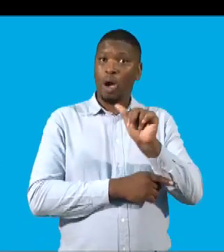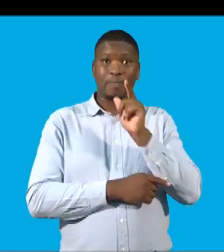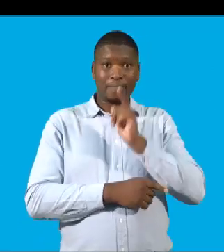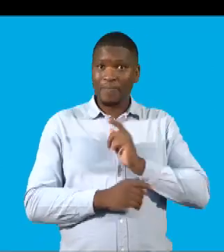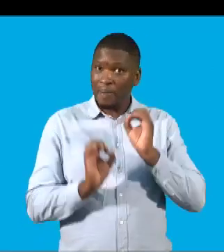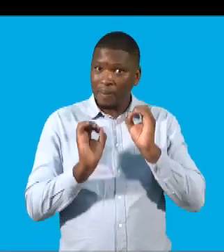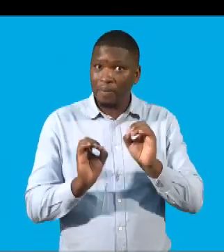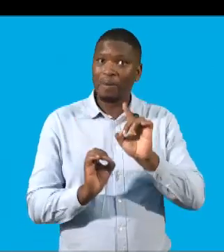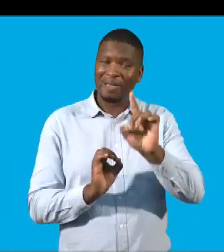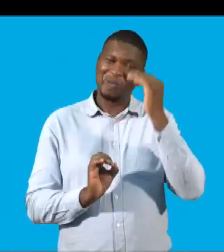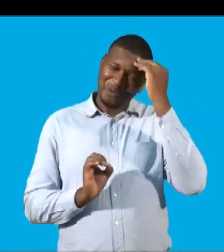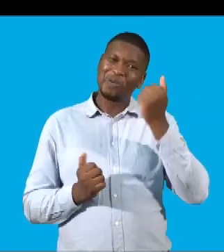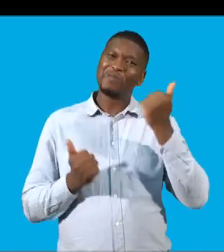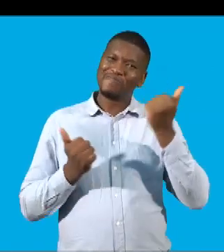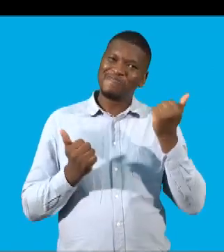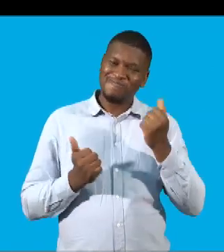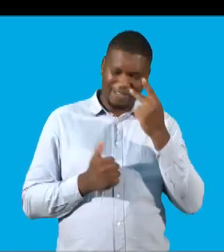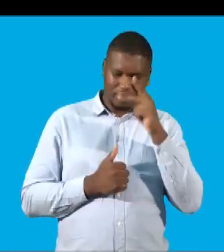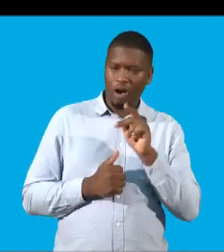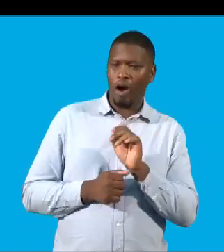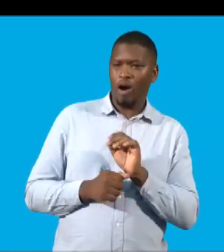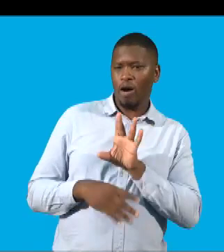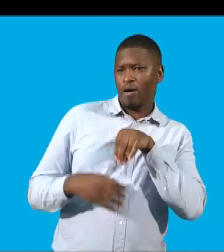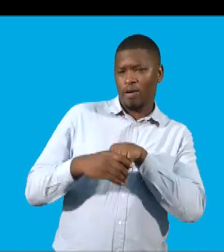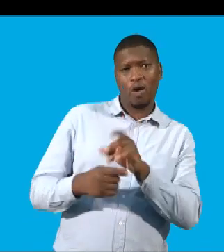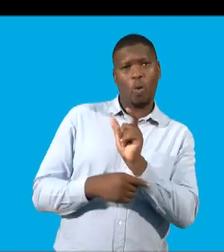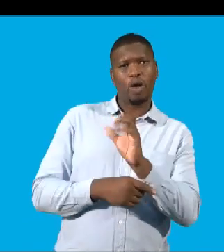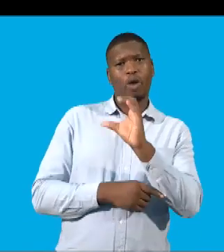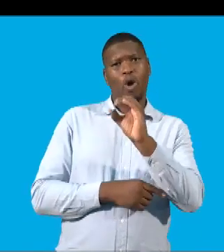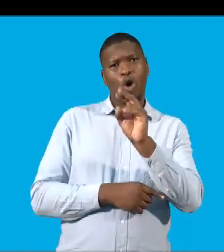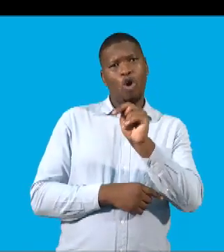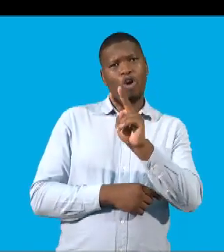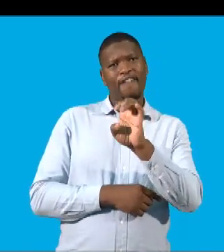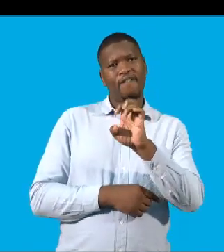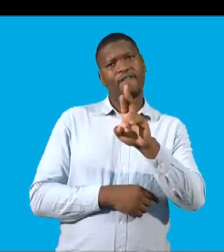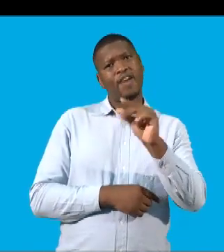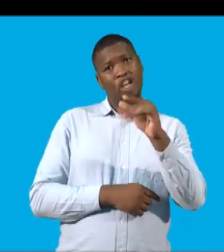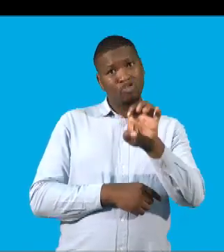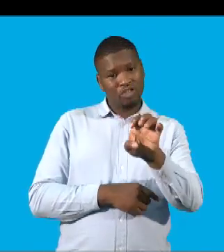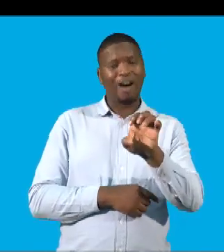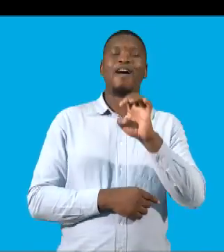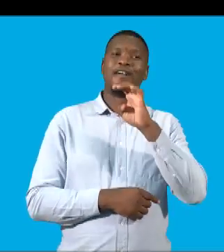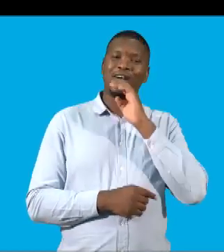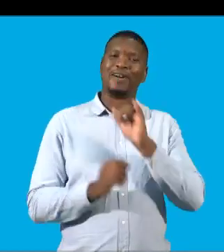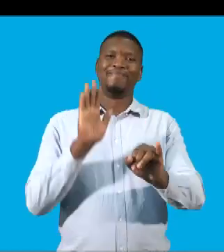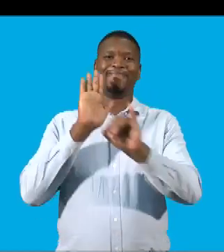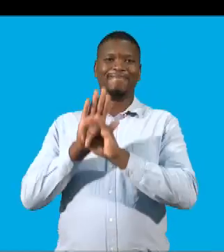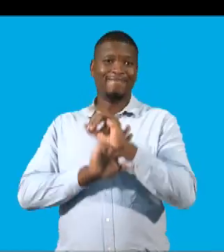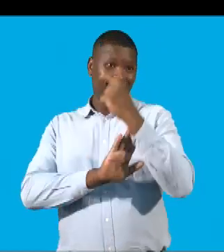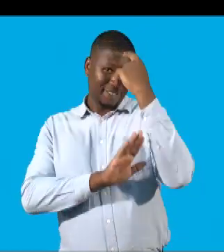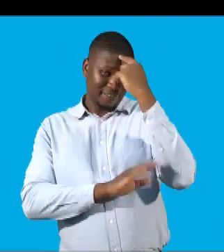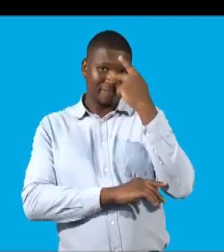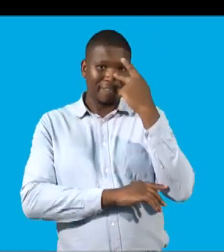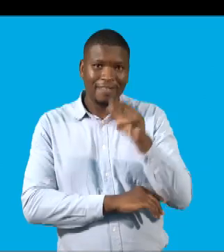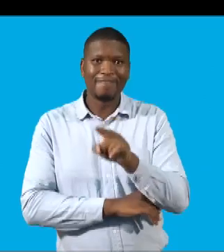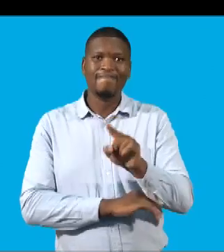but because we know that we are working with convergent and we know that we are working with this inequality that has an R, then we automatically know that this is